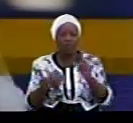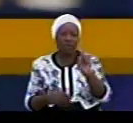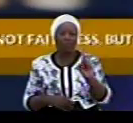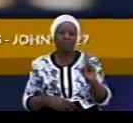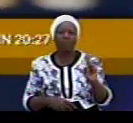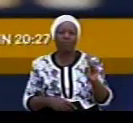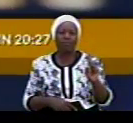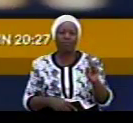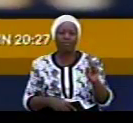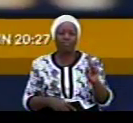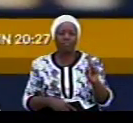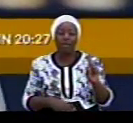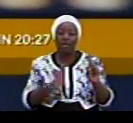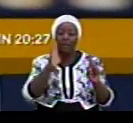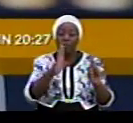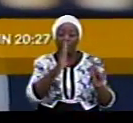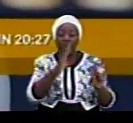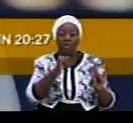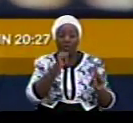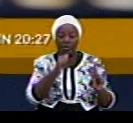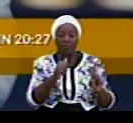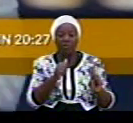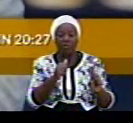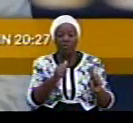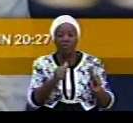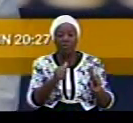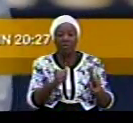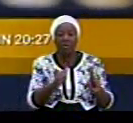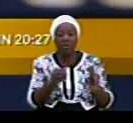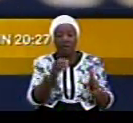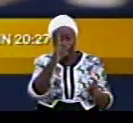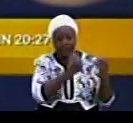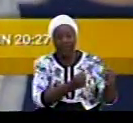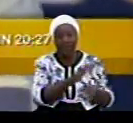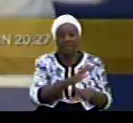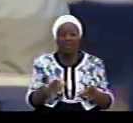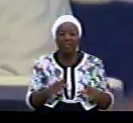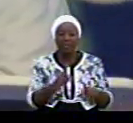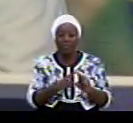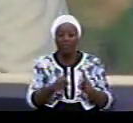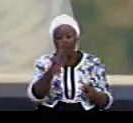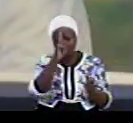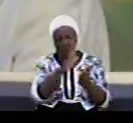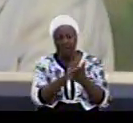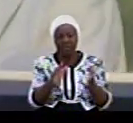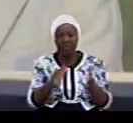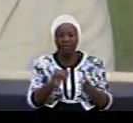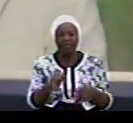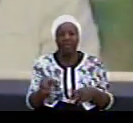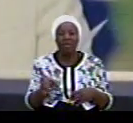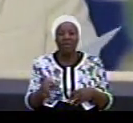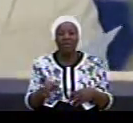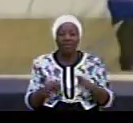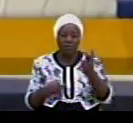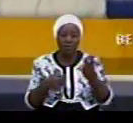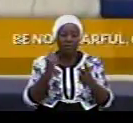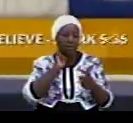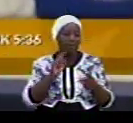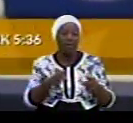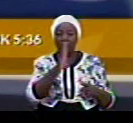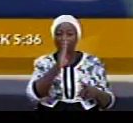not faithless, but believe. Two, be not fearful,